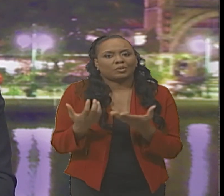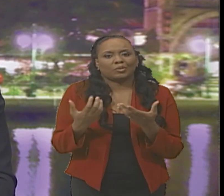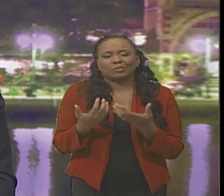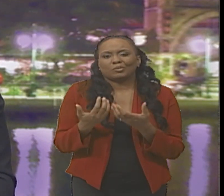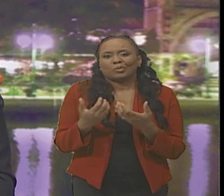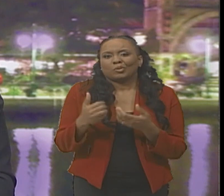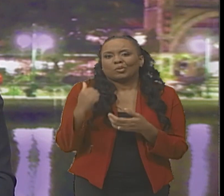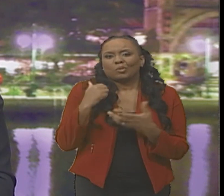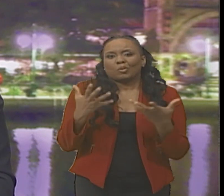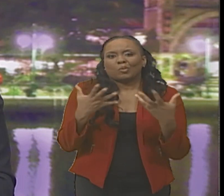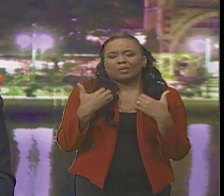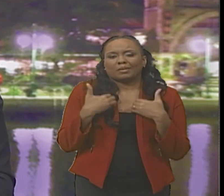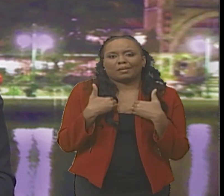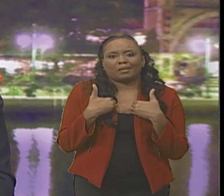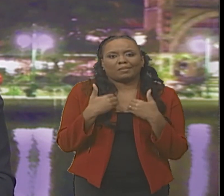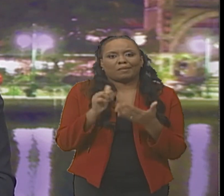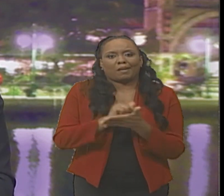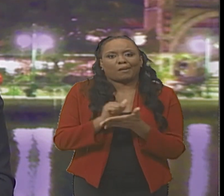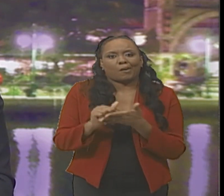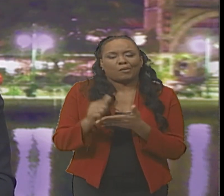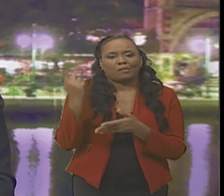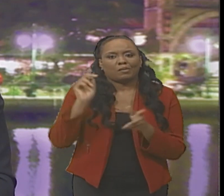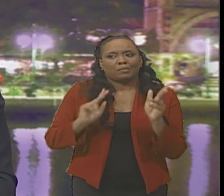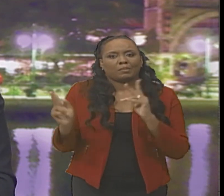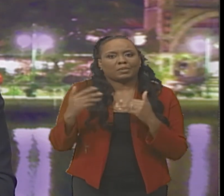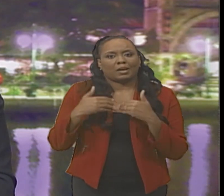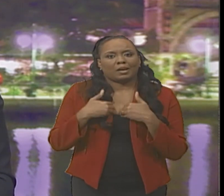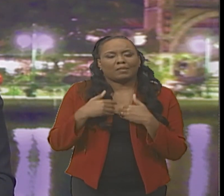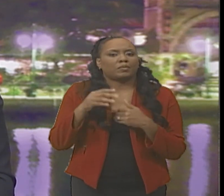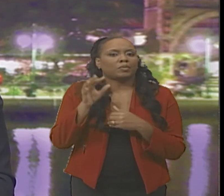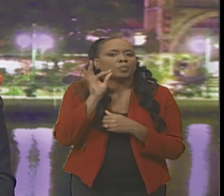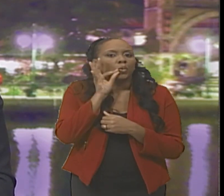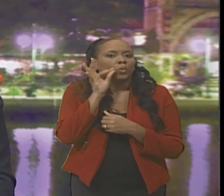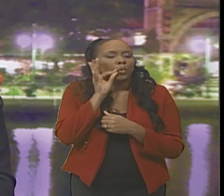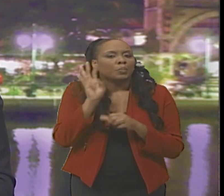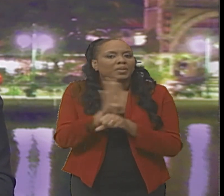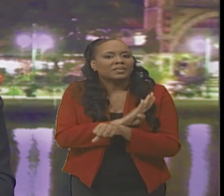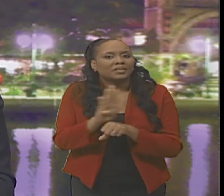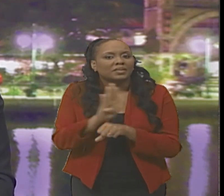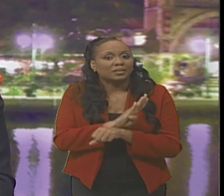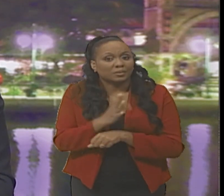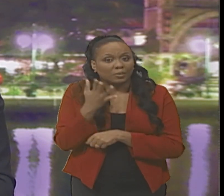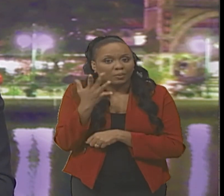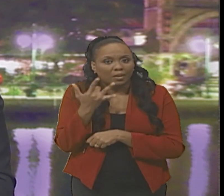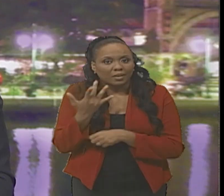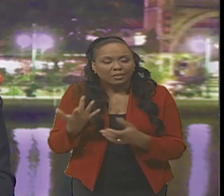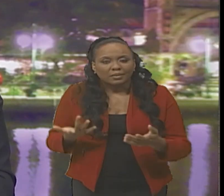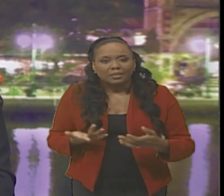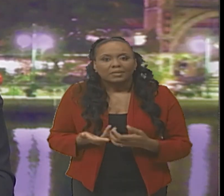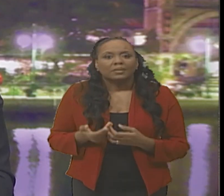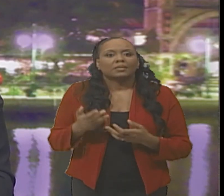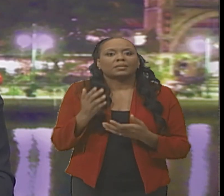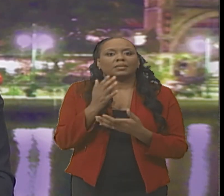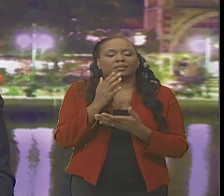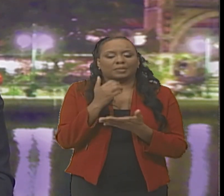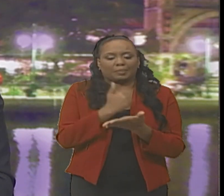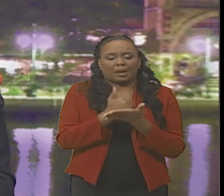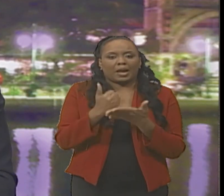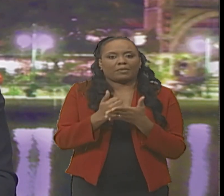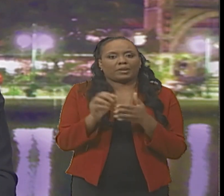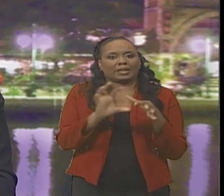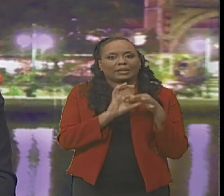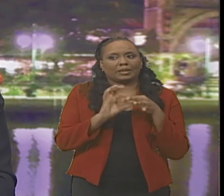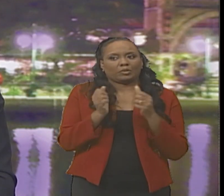and operate accounts for marijuana-related businesses. He says this is mainly because they stand to lose their correspondent banking